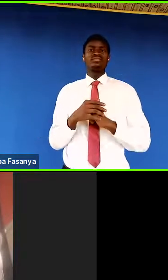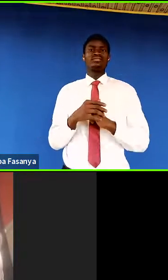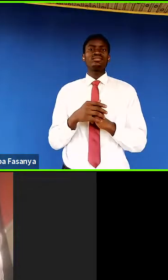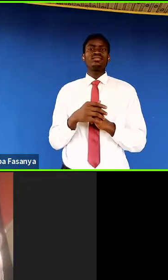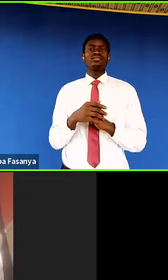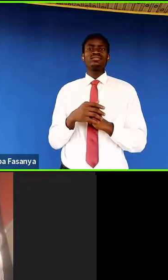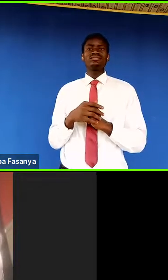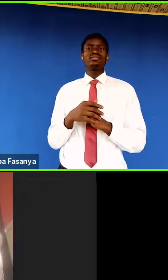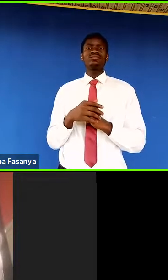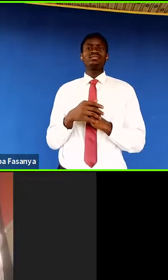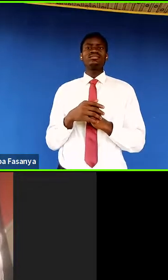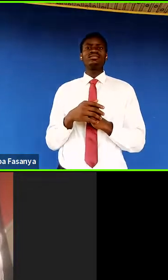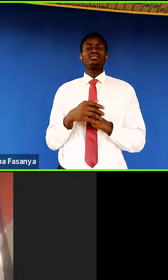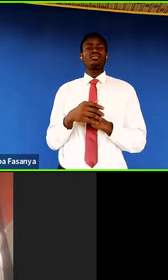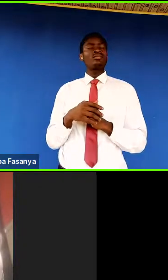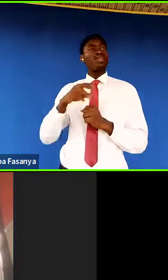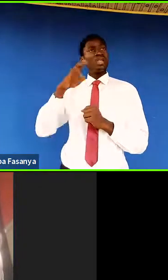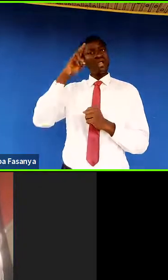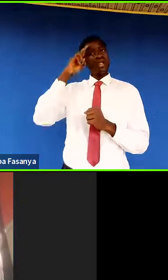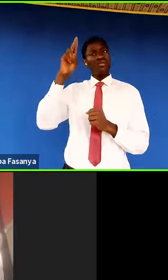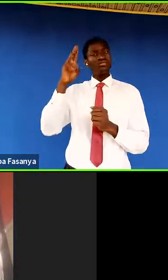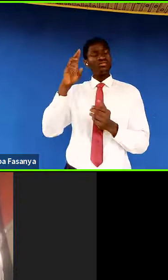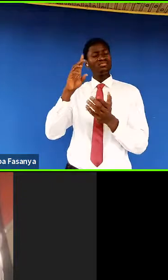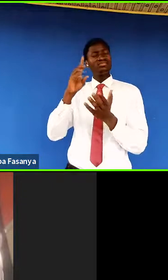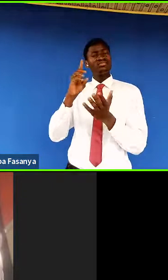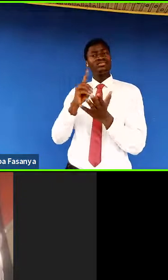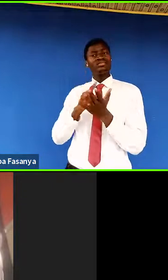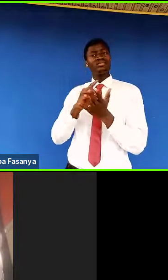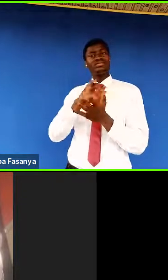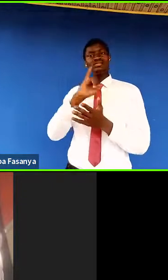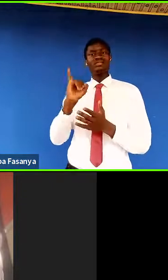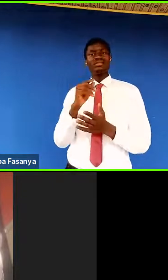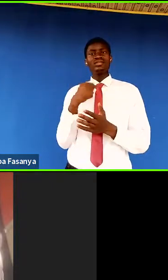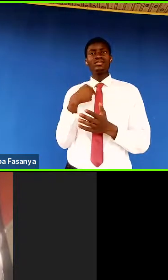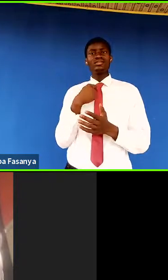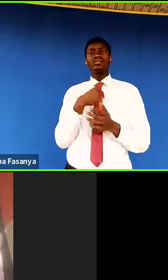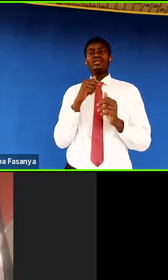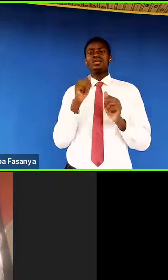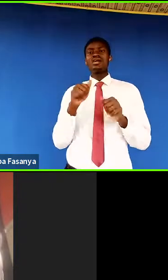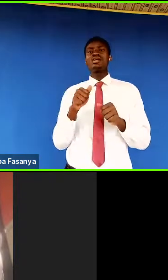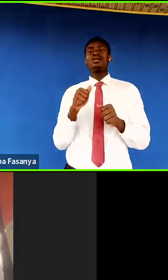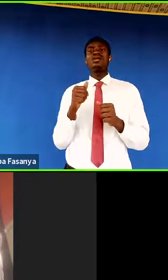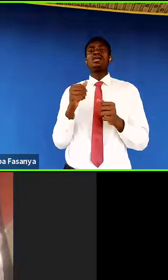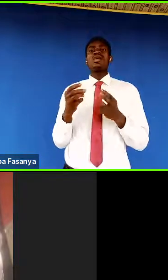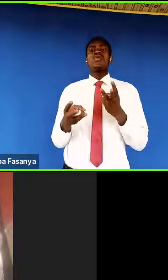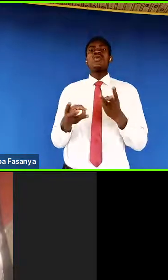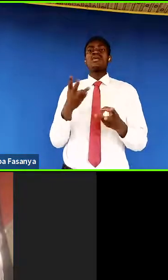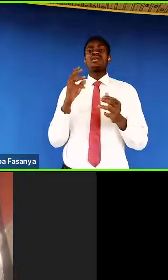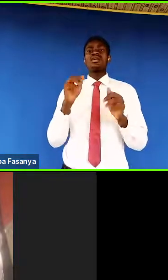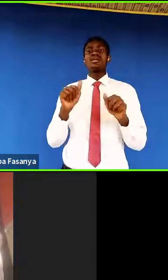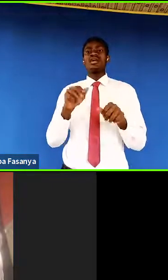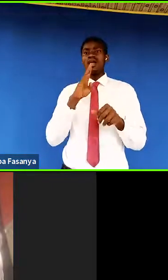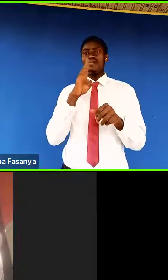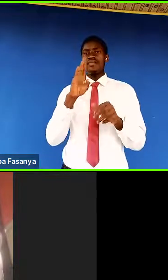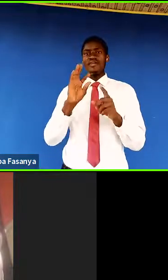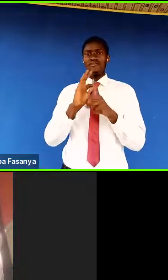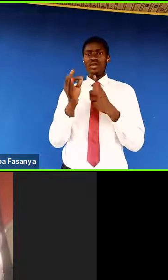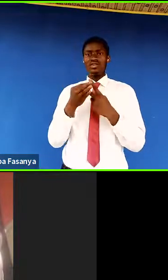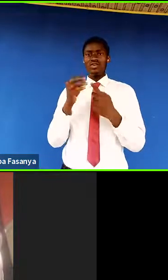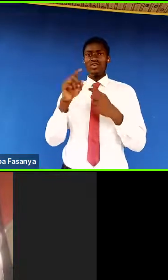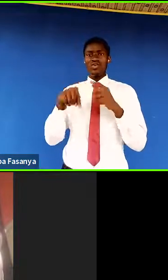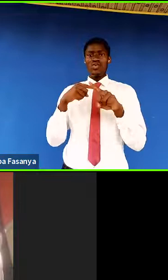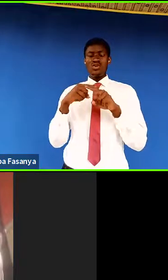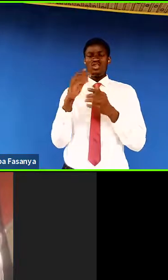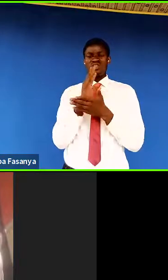Hello, Dr. J. We can hear you. Weight can be a factor when someone is underweight or overweight. Right. Yes, it